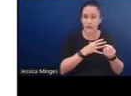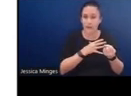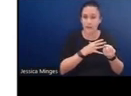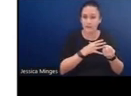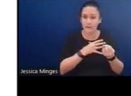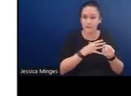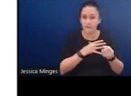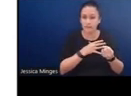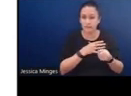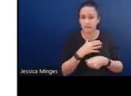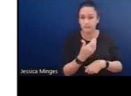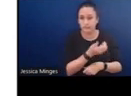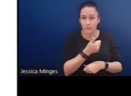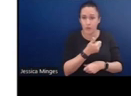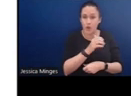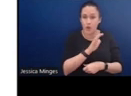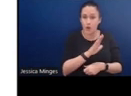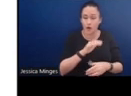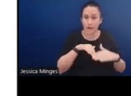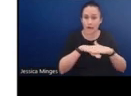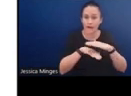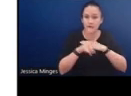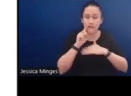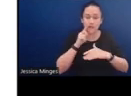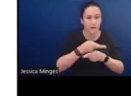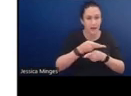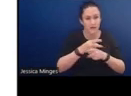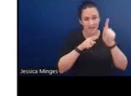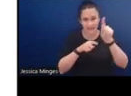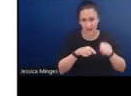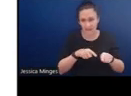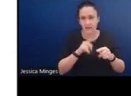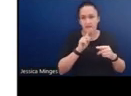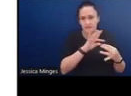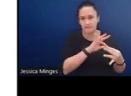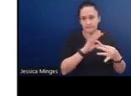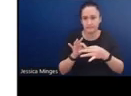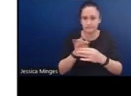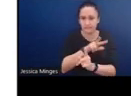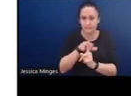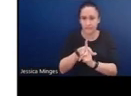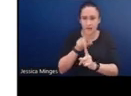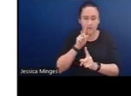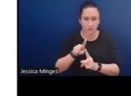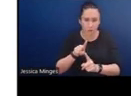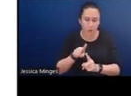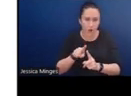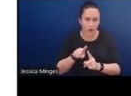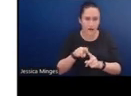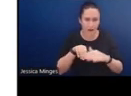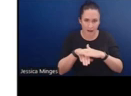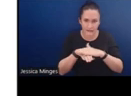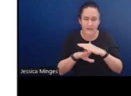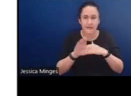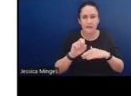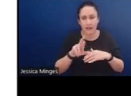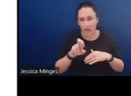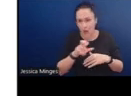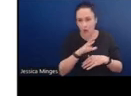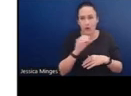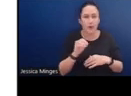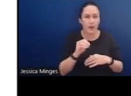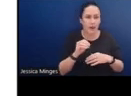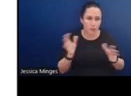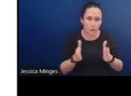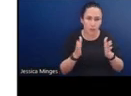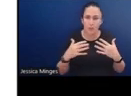improve their access to care, that these are things that are associated with being able to access care and promote the well-being of women.